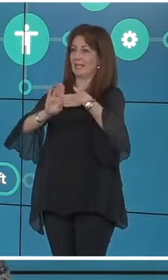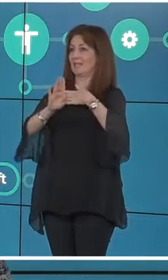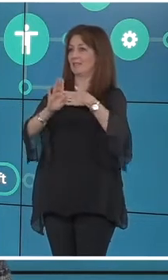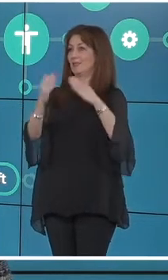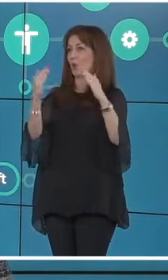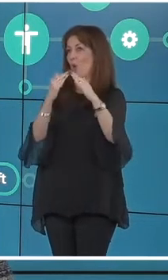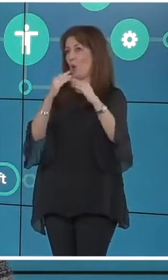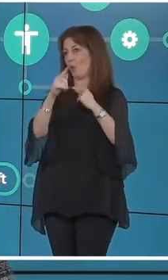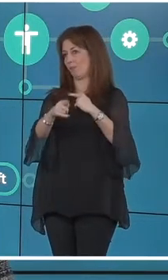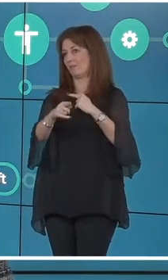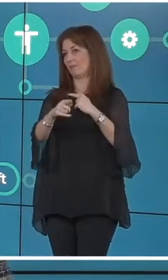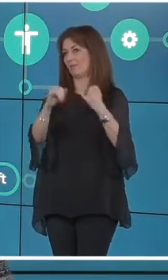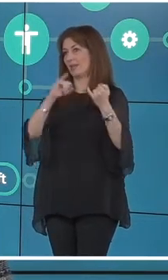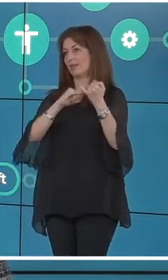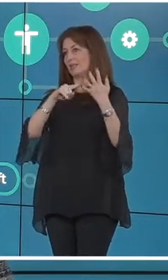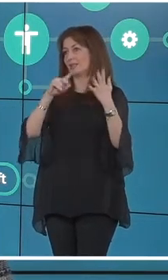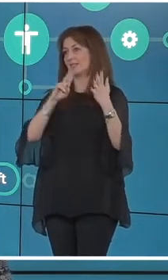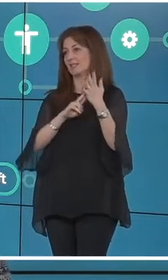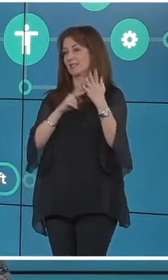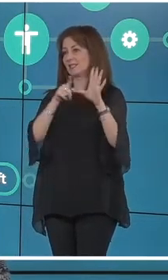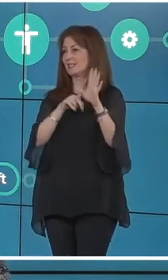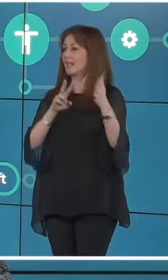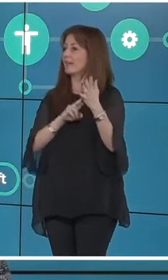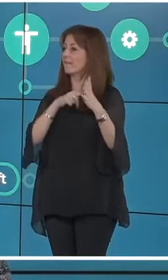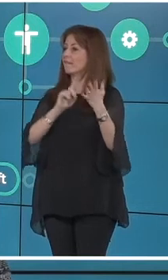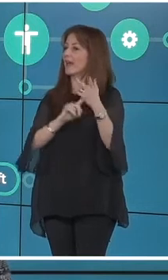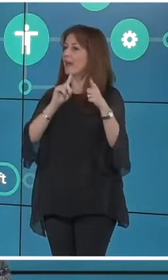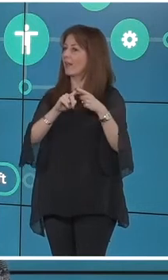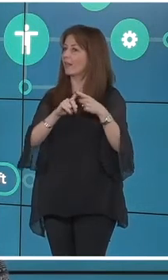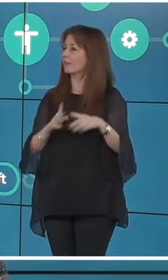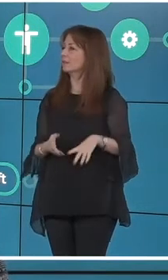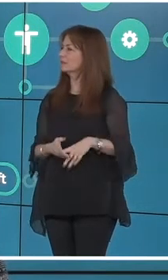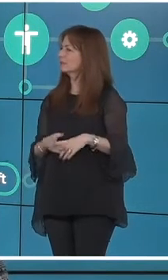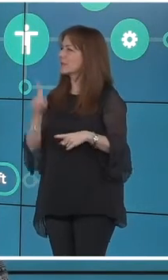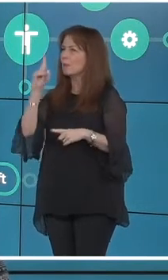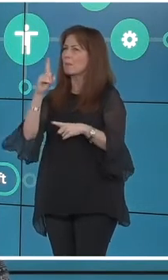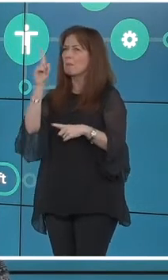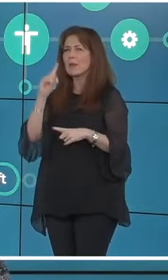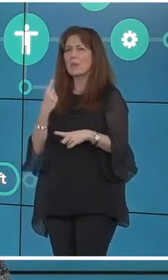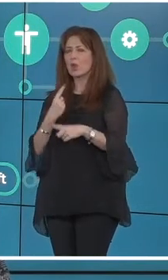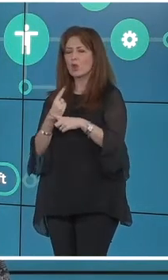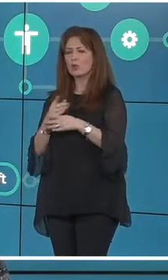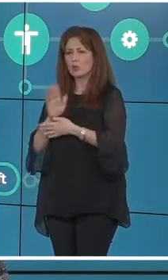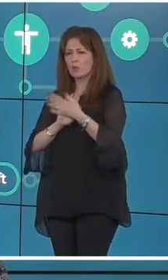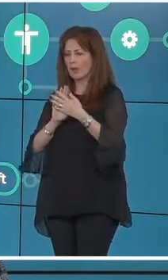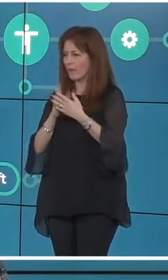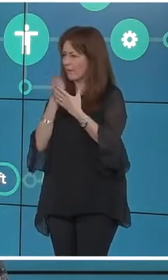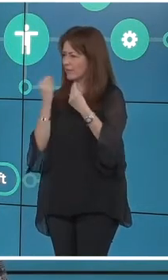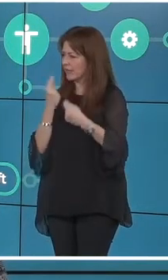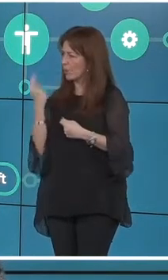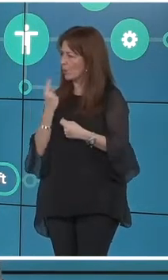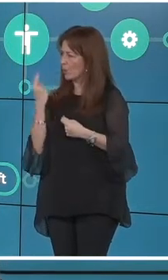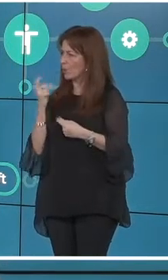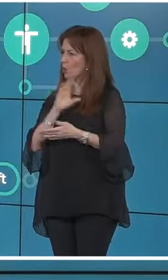in Sunnyvale. And honestly, like people have talked about I forget who it was. I think it might have been Christopher